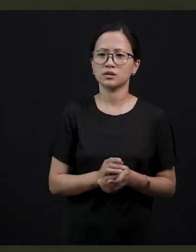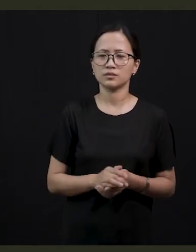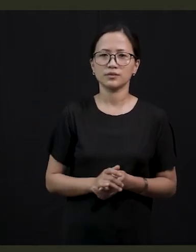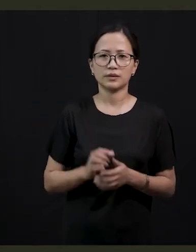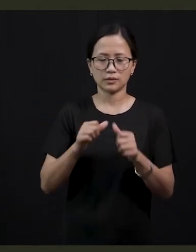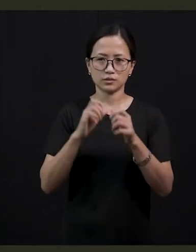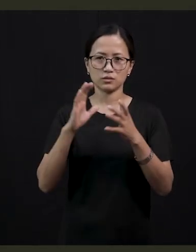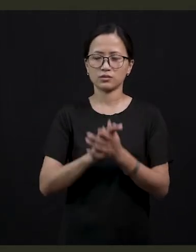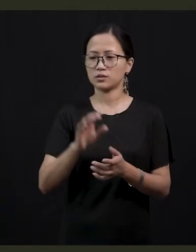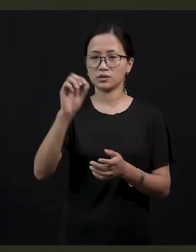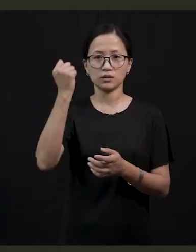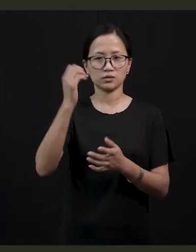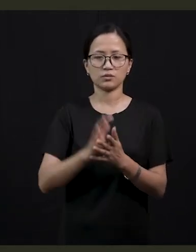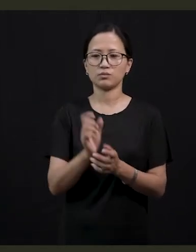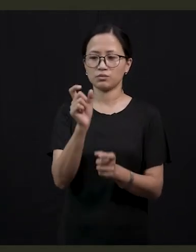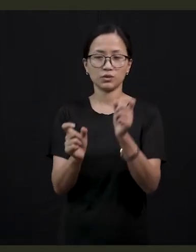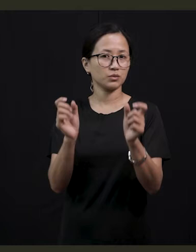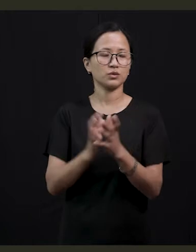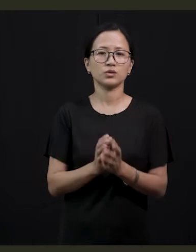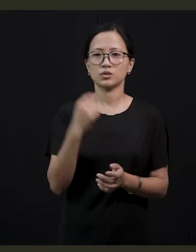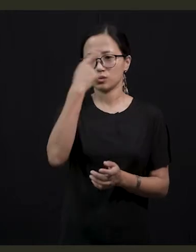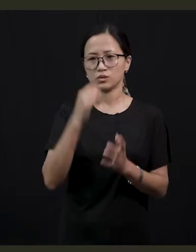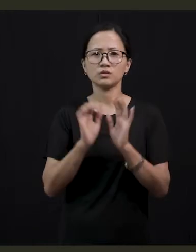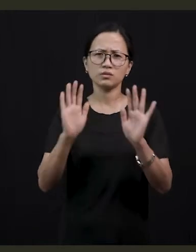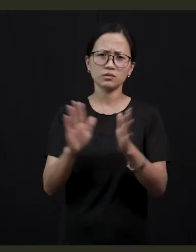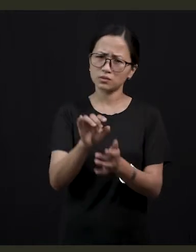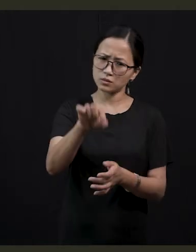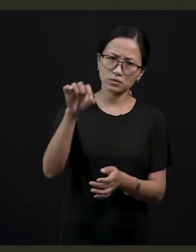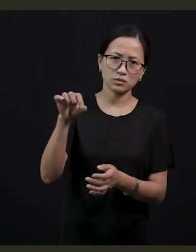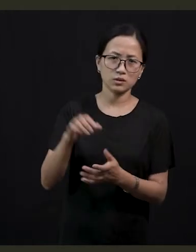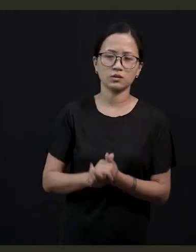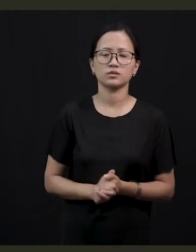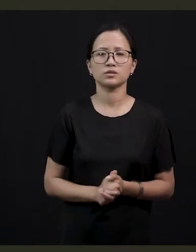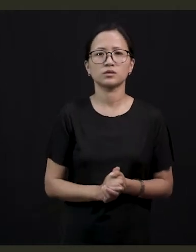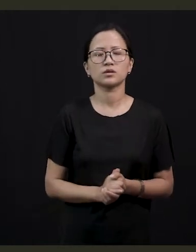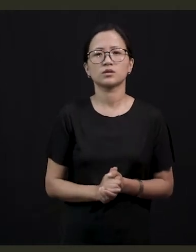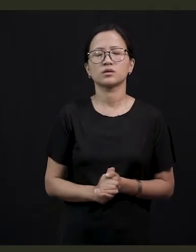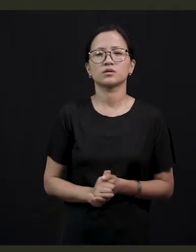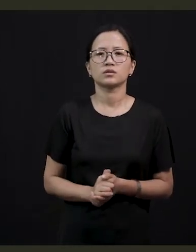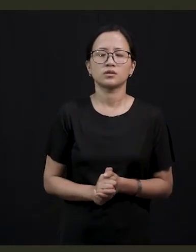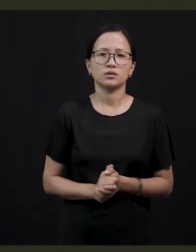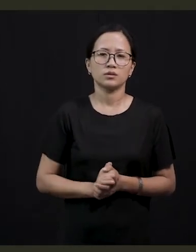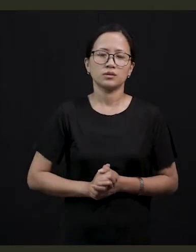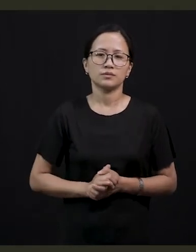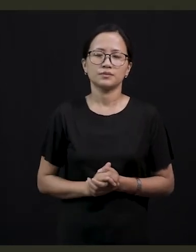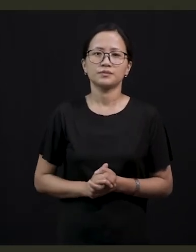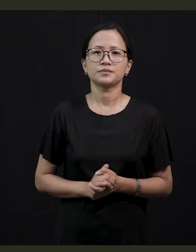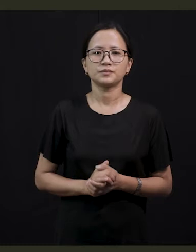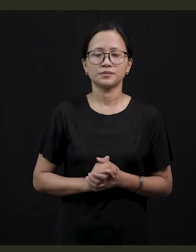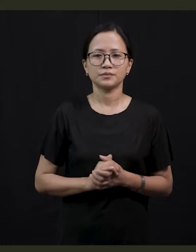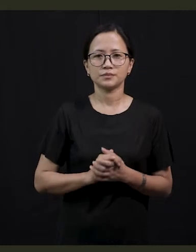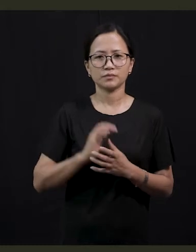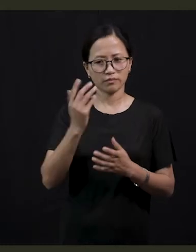power is in the hands of the people who you have elected. So the elected government is your chief minister, your MLAs who become ministers,